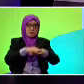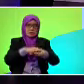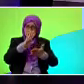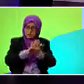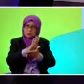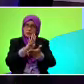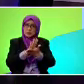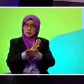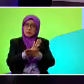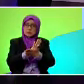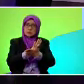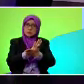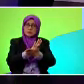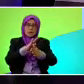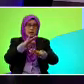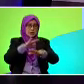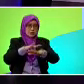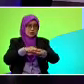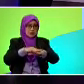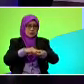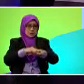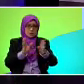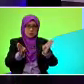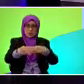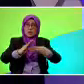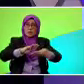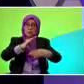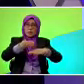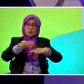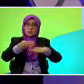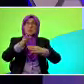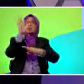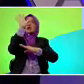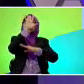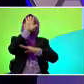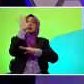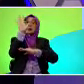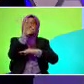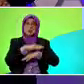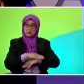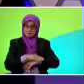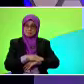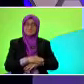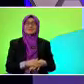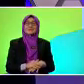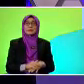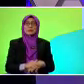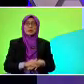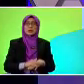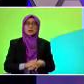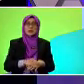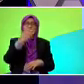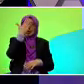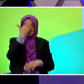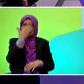on leather items, teacher. Yes, leather items and also ceilings which have water on it. So why do